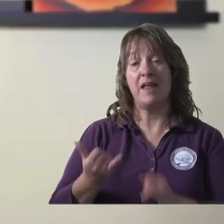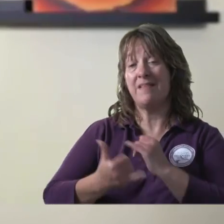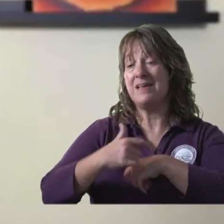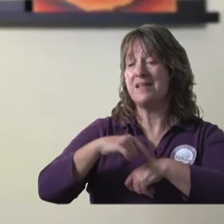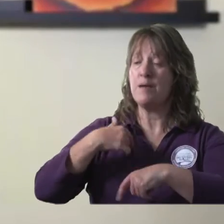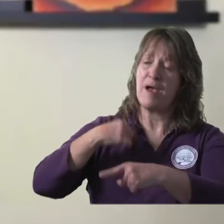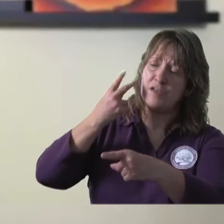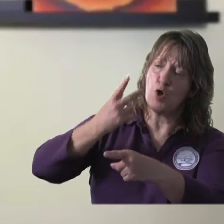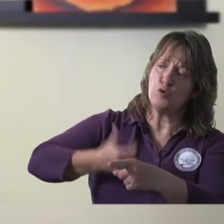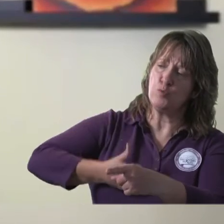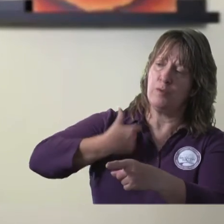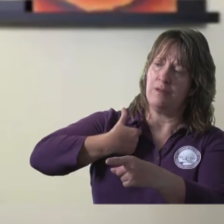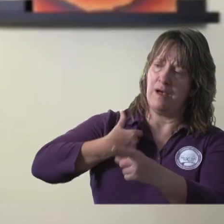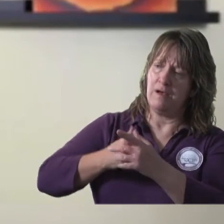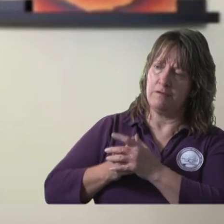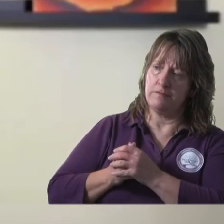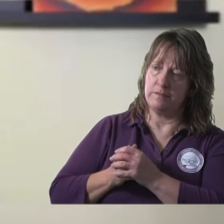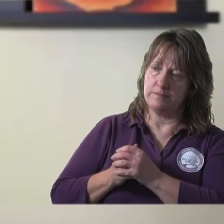you alive,